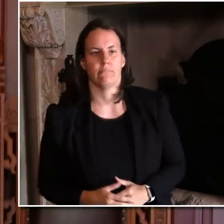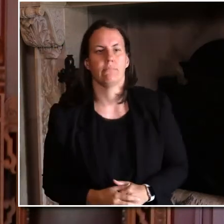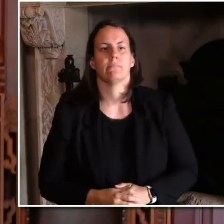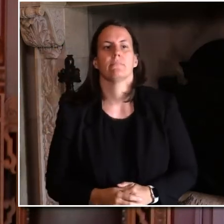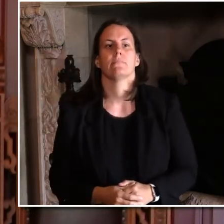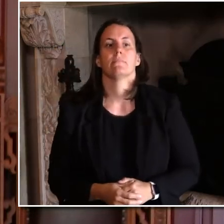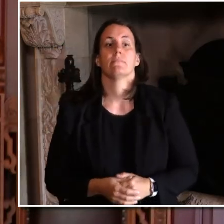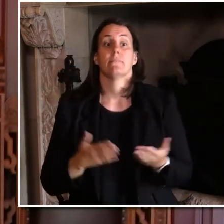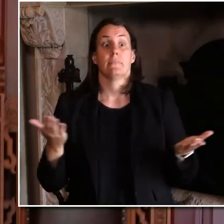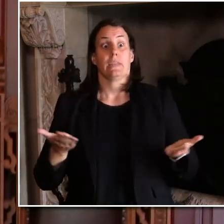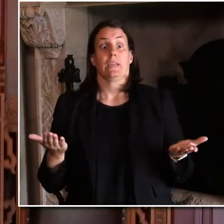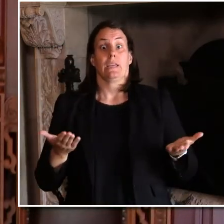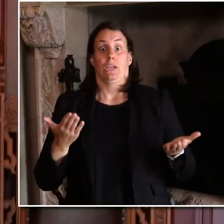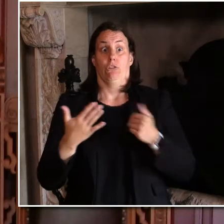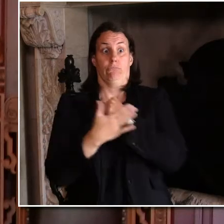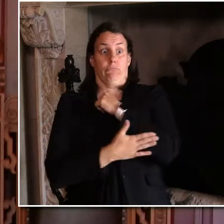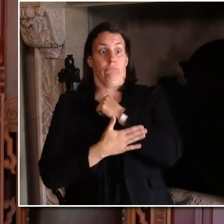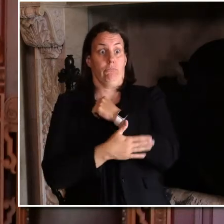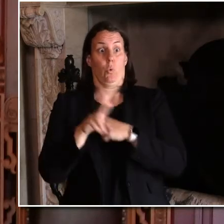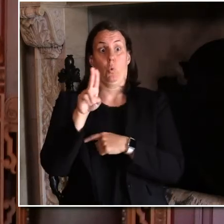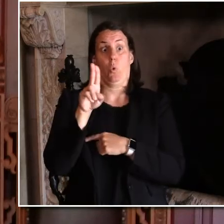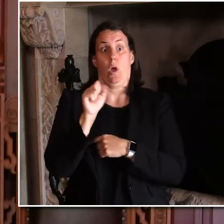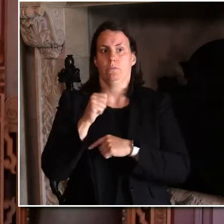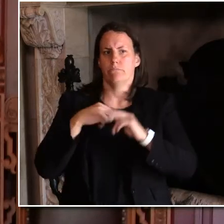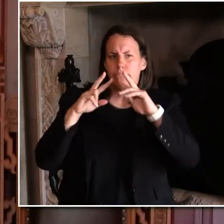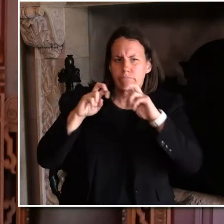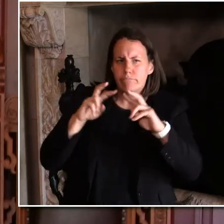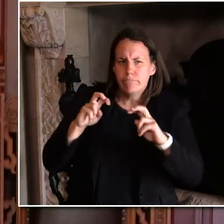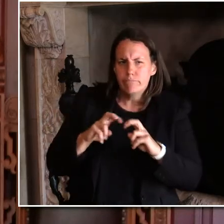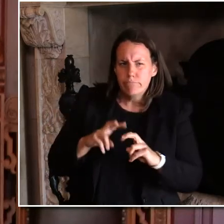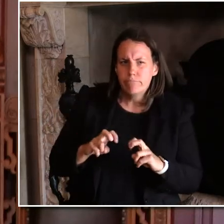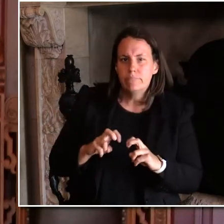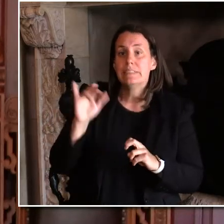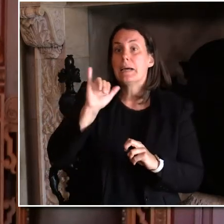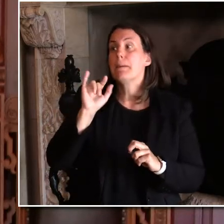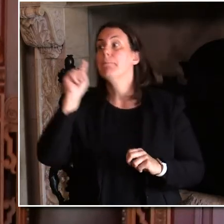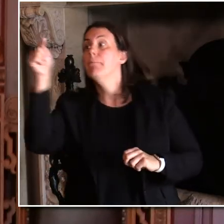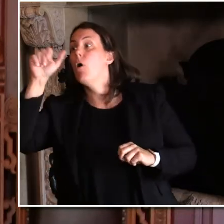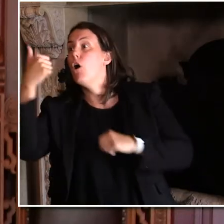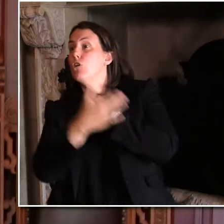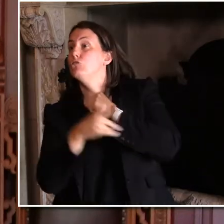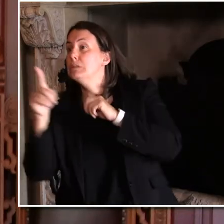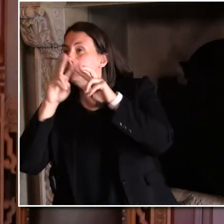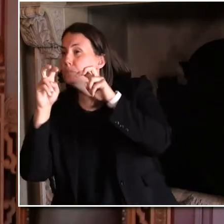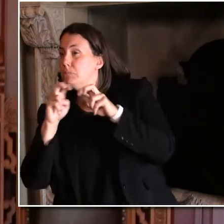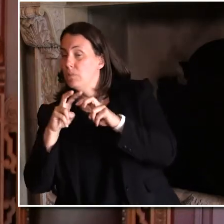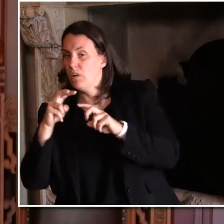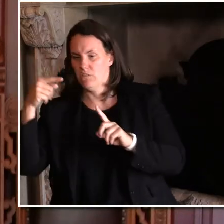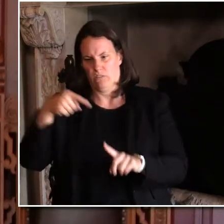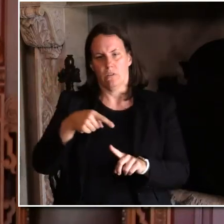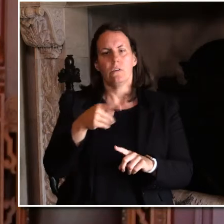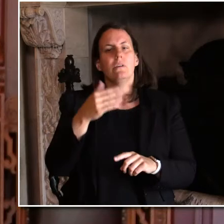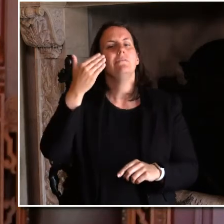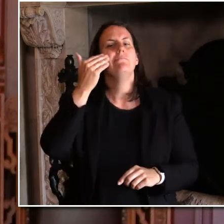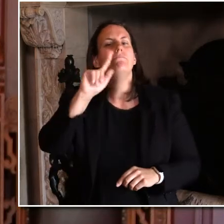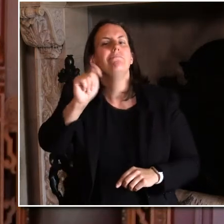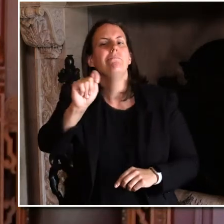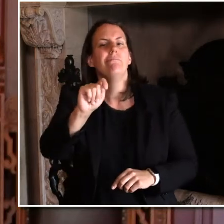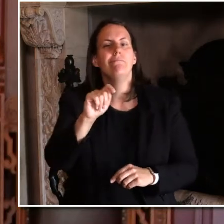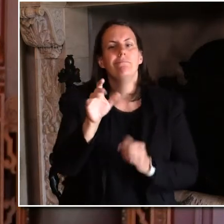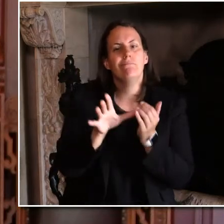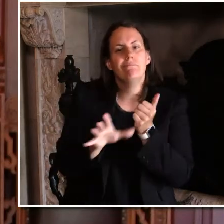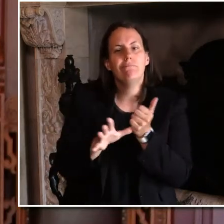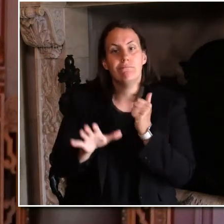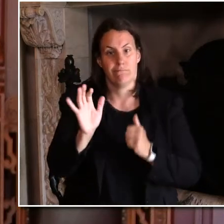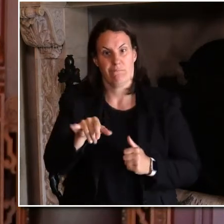world is actually looking at wastewater. So when people are infected, oftentimes the virus will end up in wastewater, and you can analyze that water